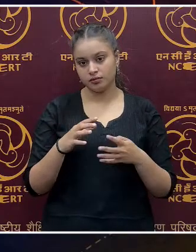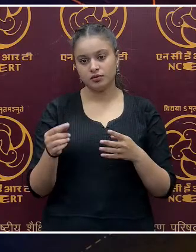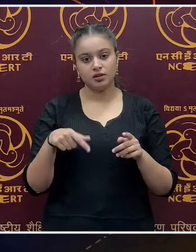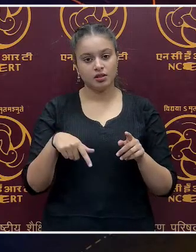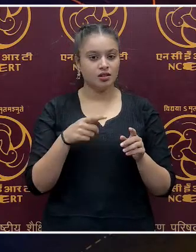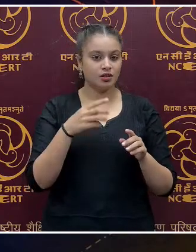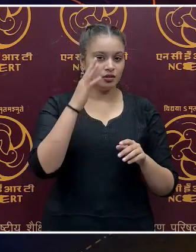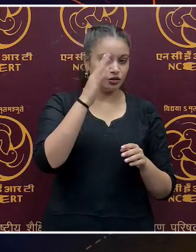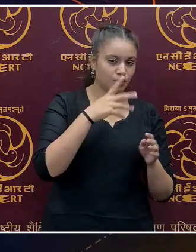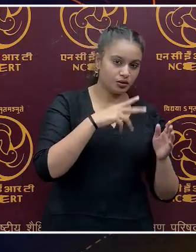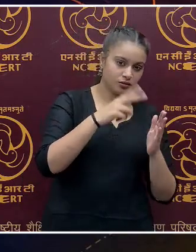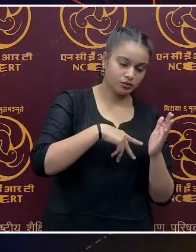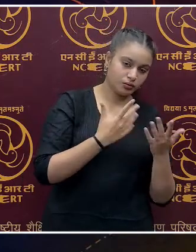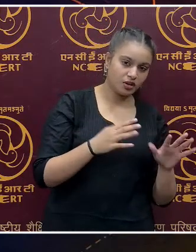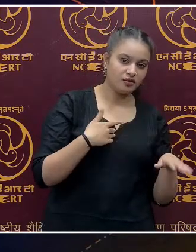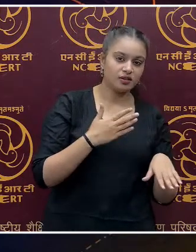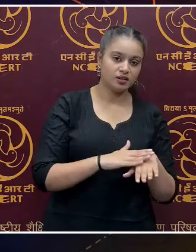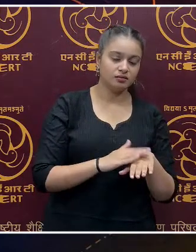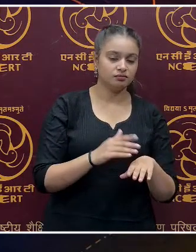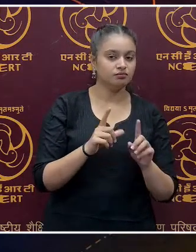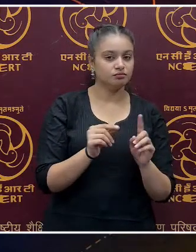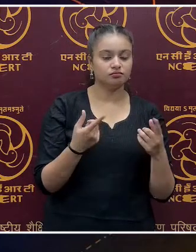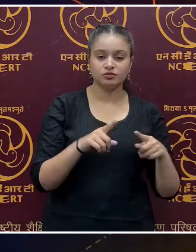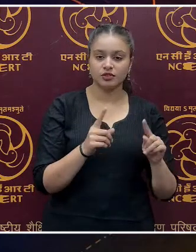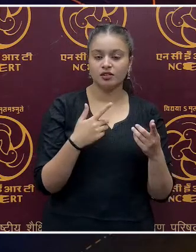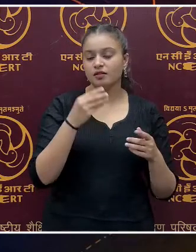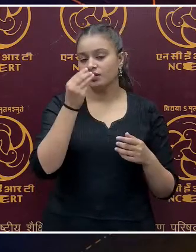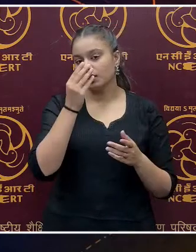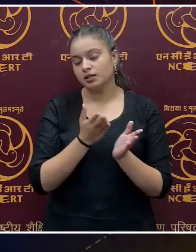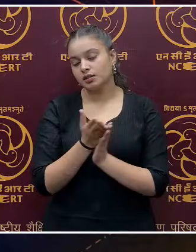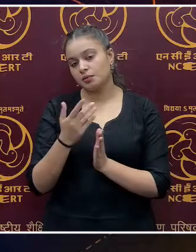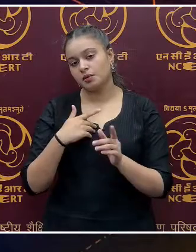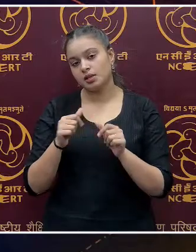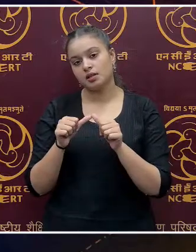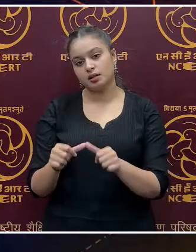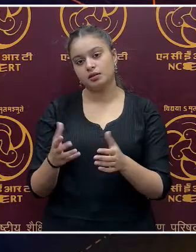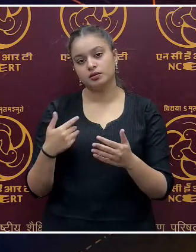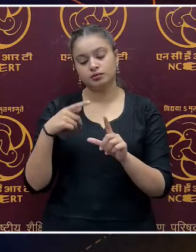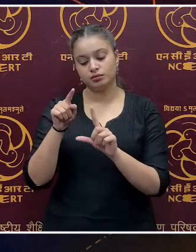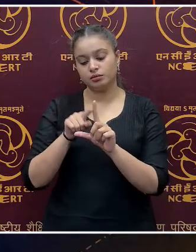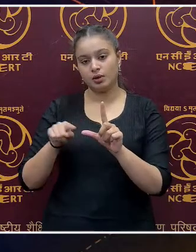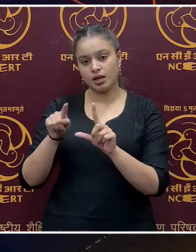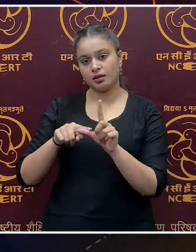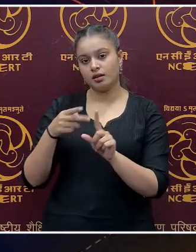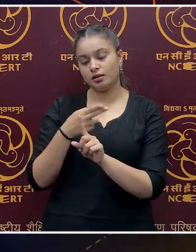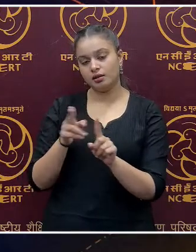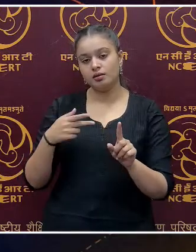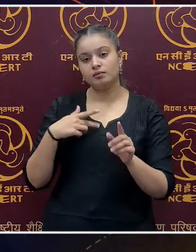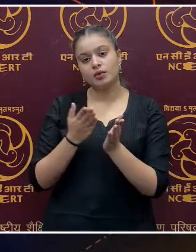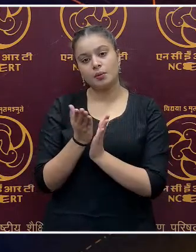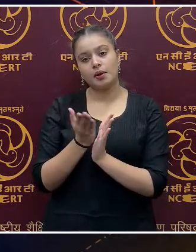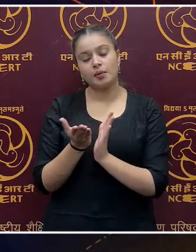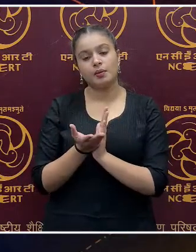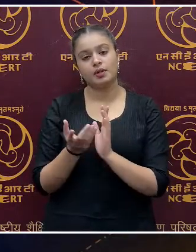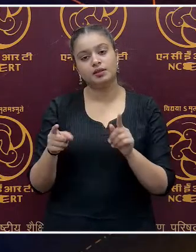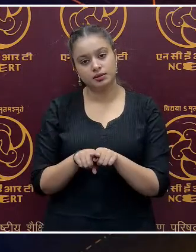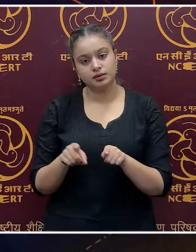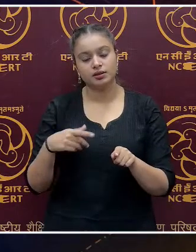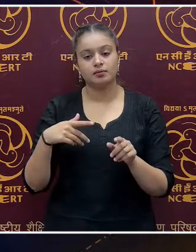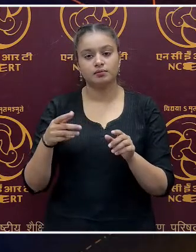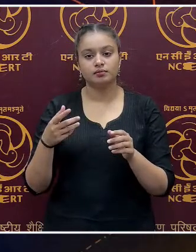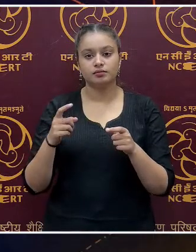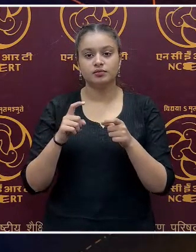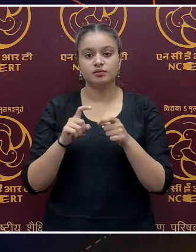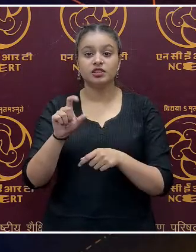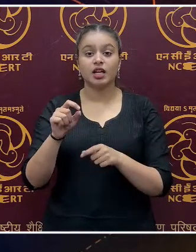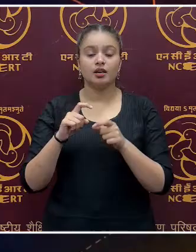these are all hands-on experiences, they can easily answer as a right angle. So like that there is a combination of